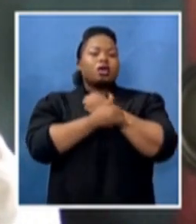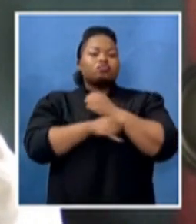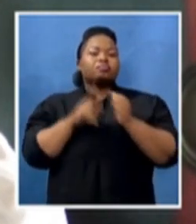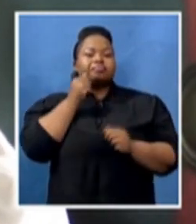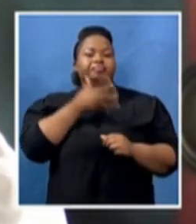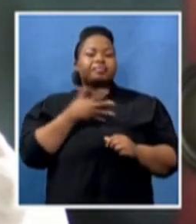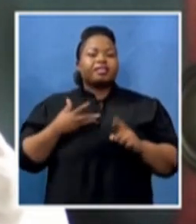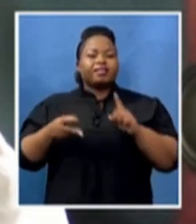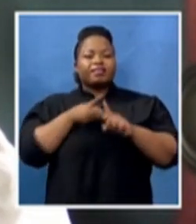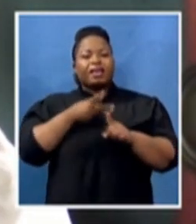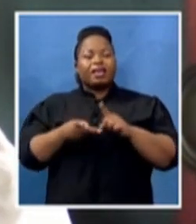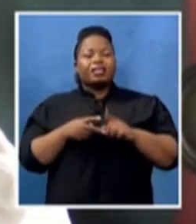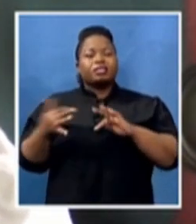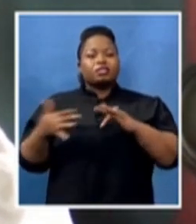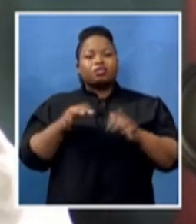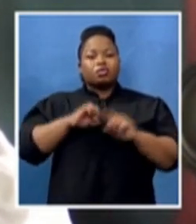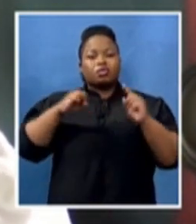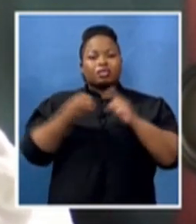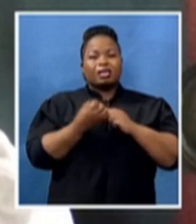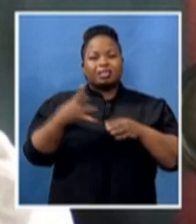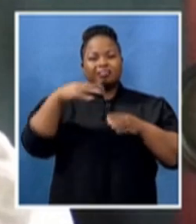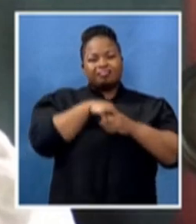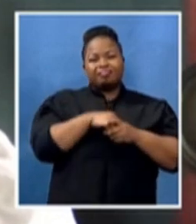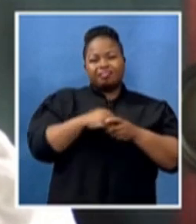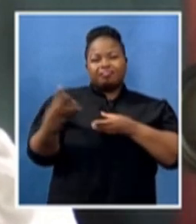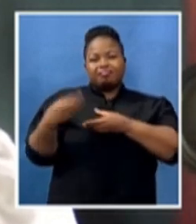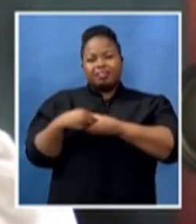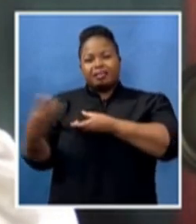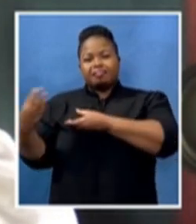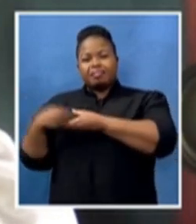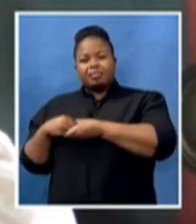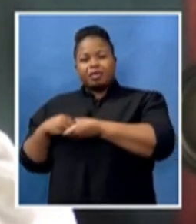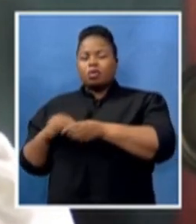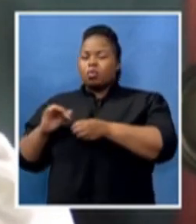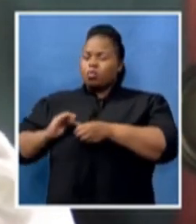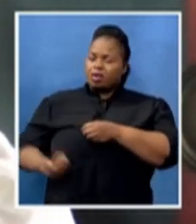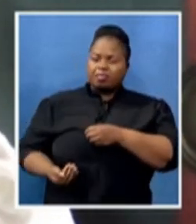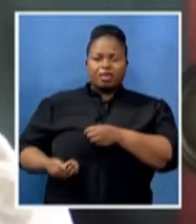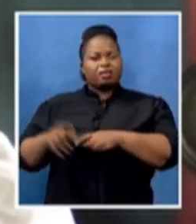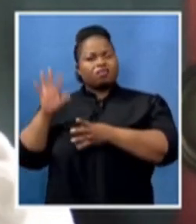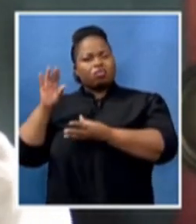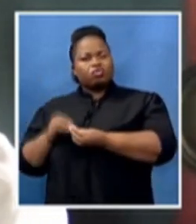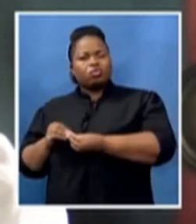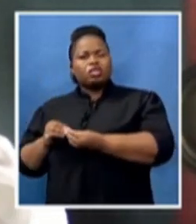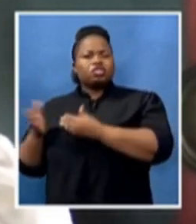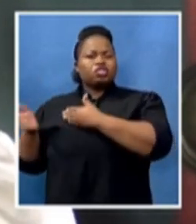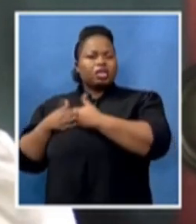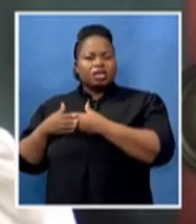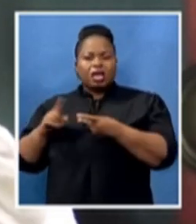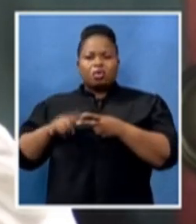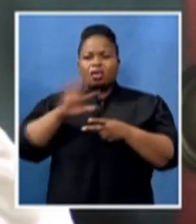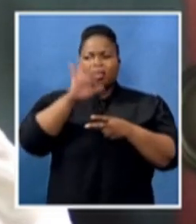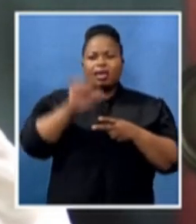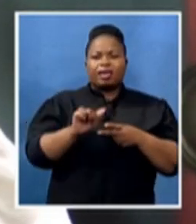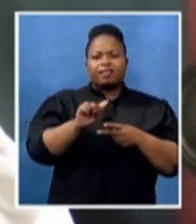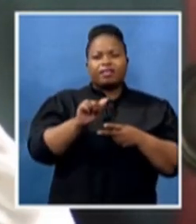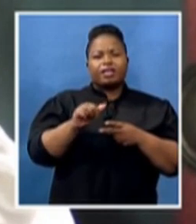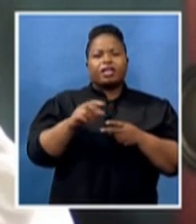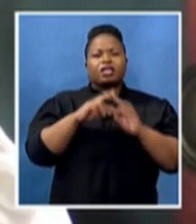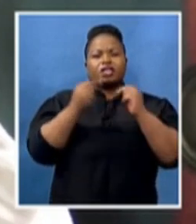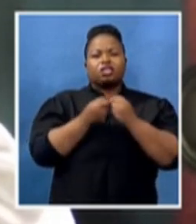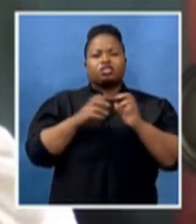of a cross-section of women from Total Shutdown, African National Congress, and other organizations took to the